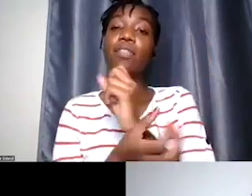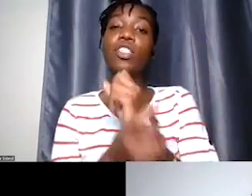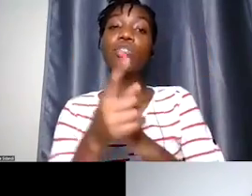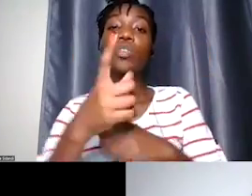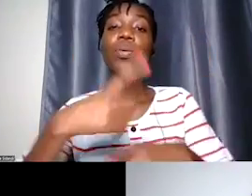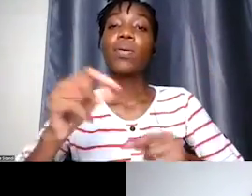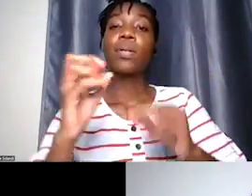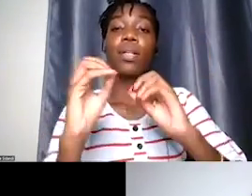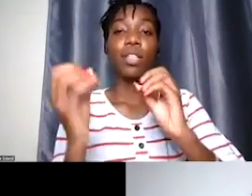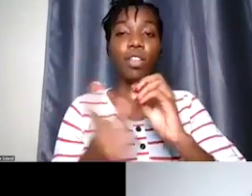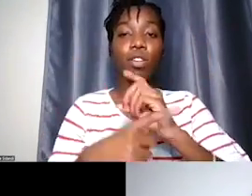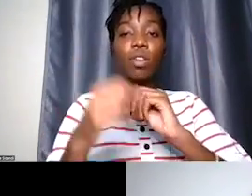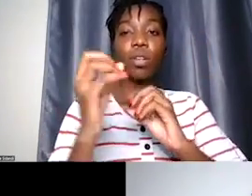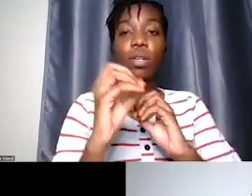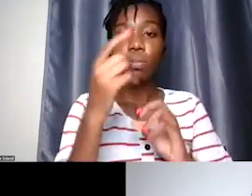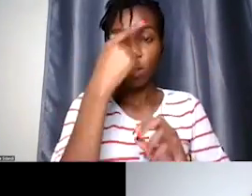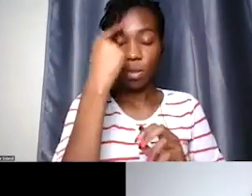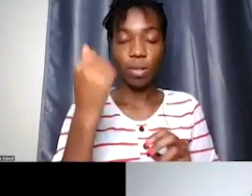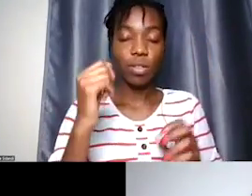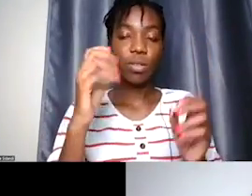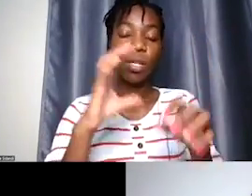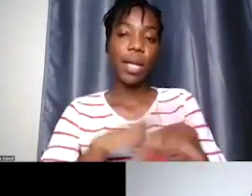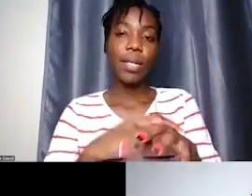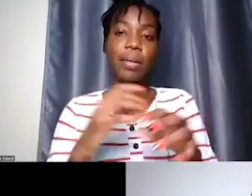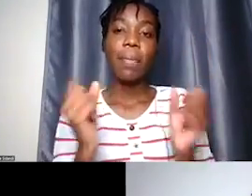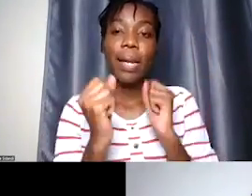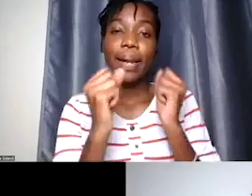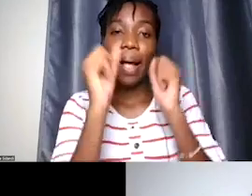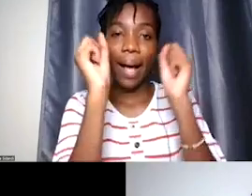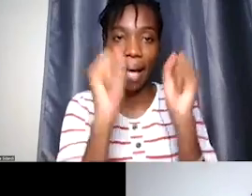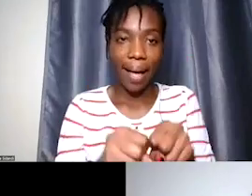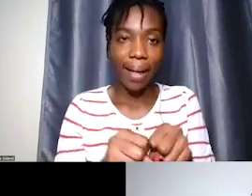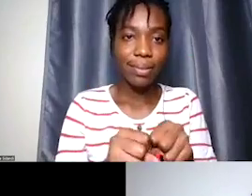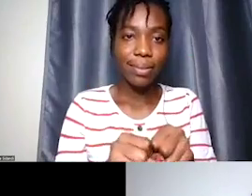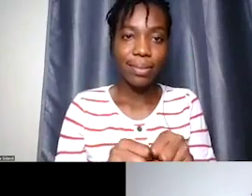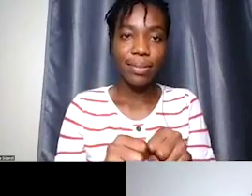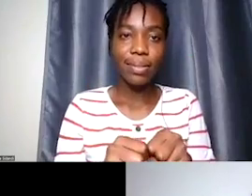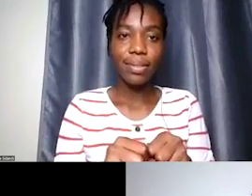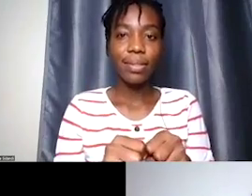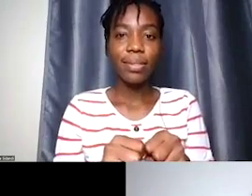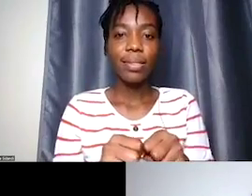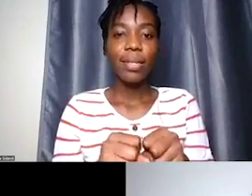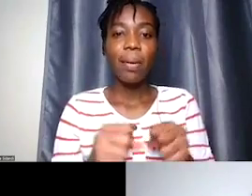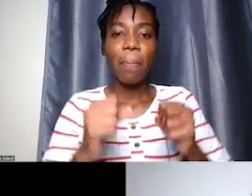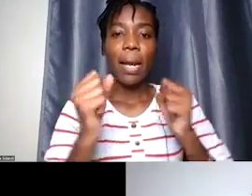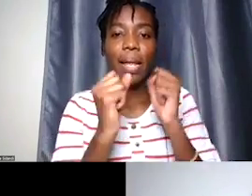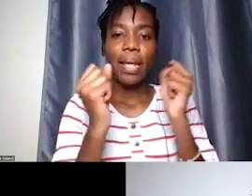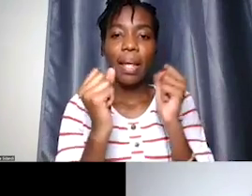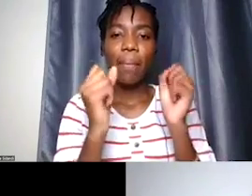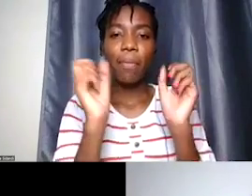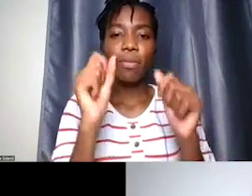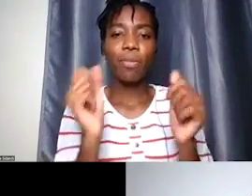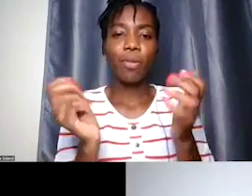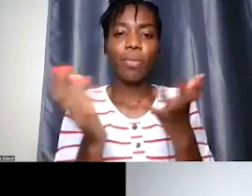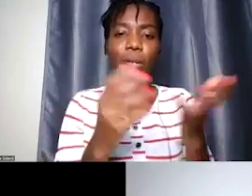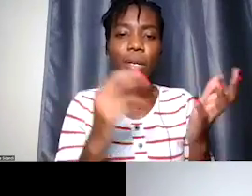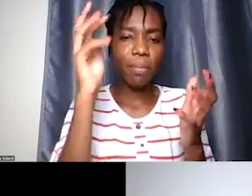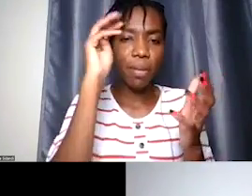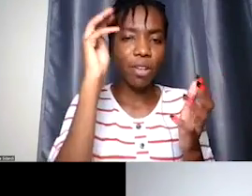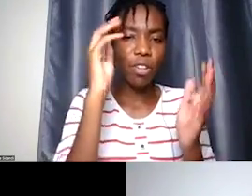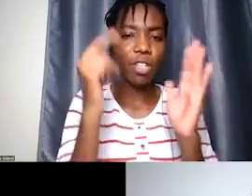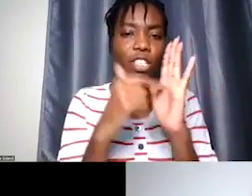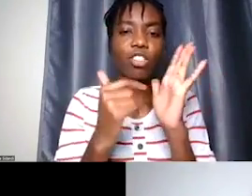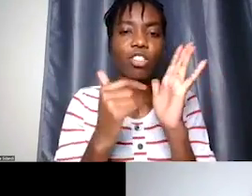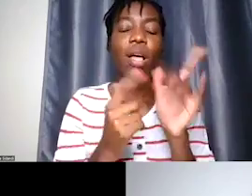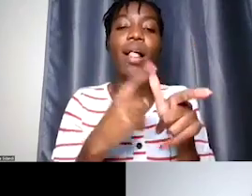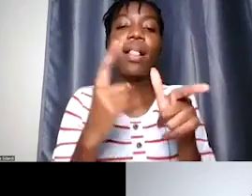go, because utapata malaria ile baya. You get malaria which can bring mental and all that kind of thing. But my dad, in his